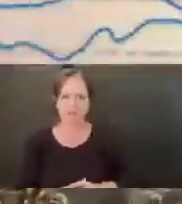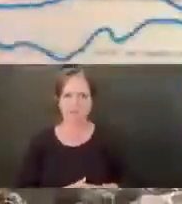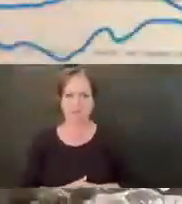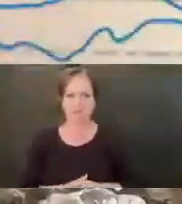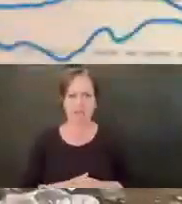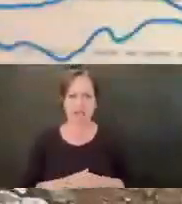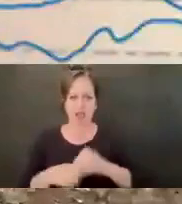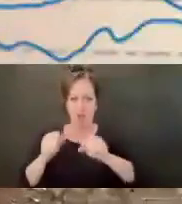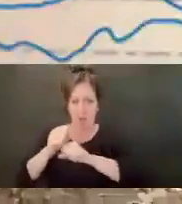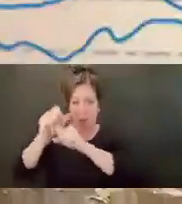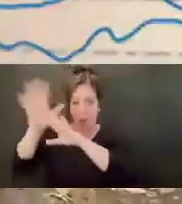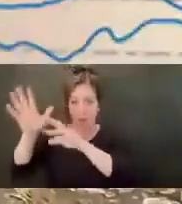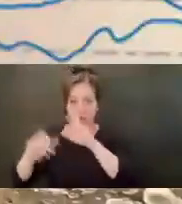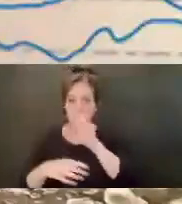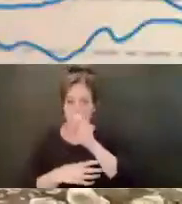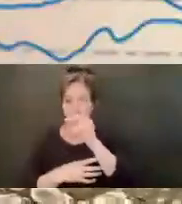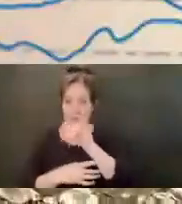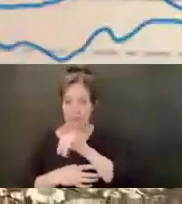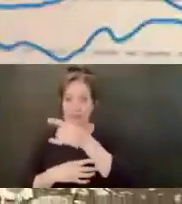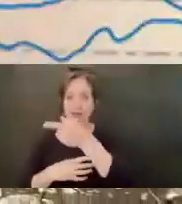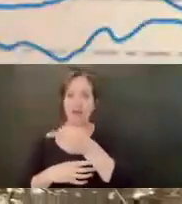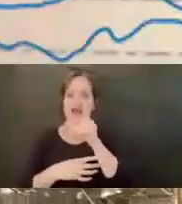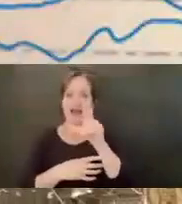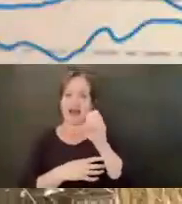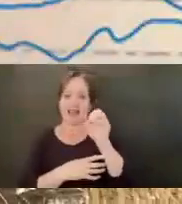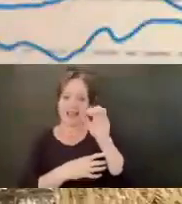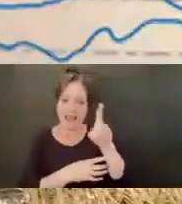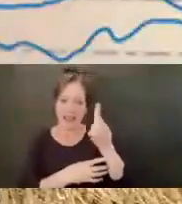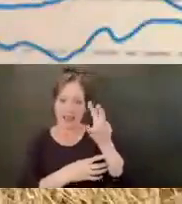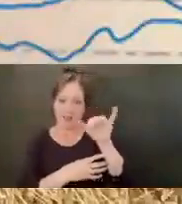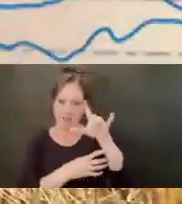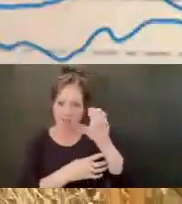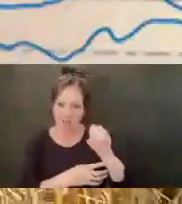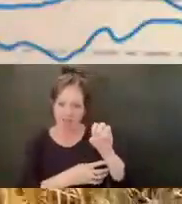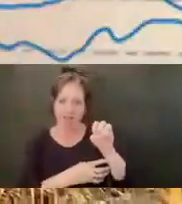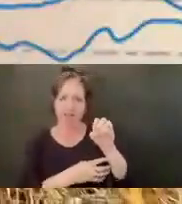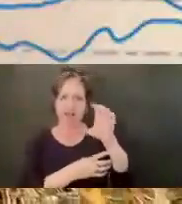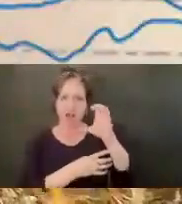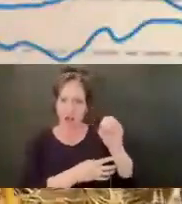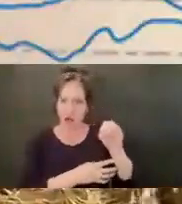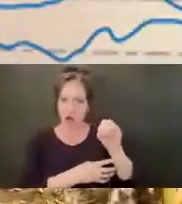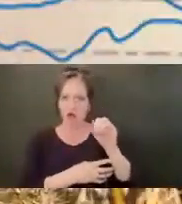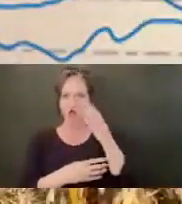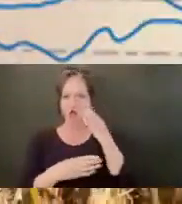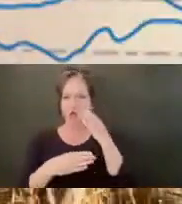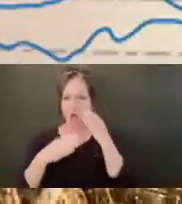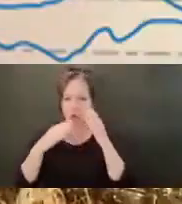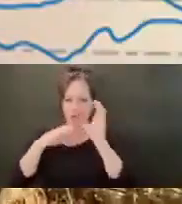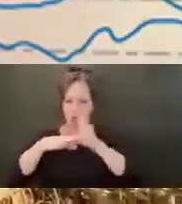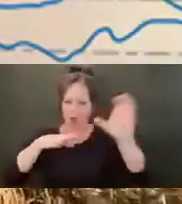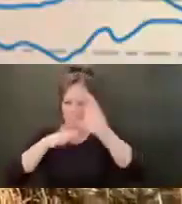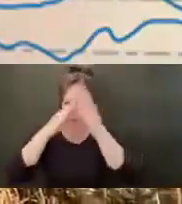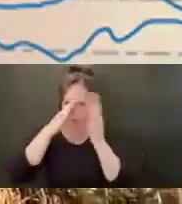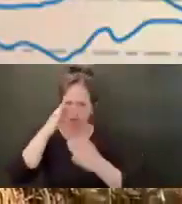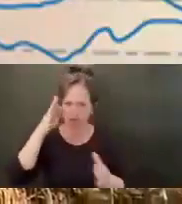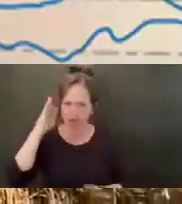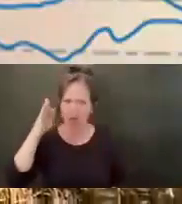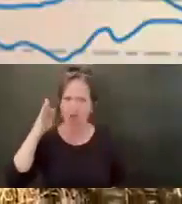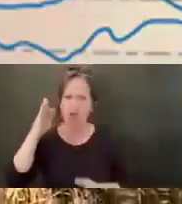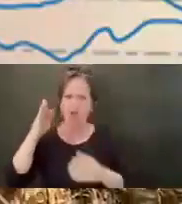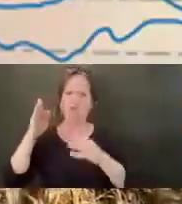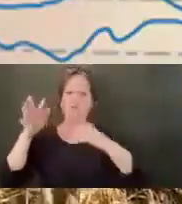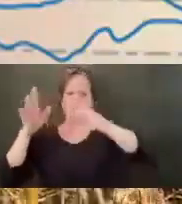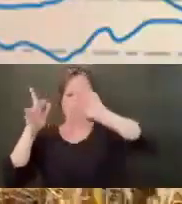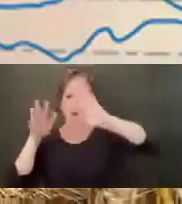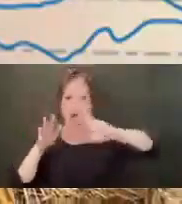High up in the Rocky Mountains in Leadville, Colorado, on the Continental Divide, snowmelt and rain begin a little river that flows downhill